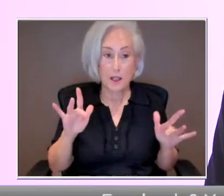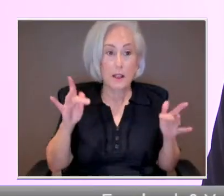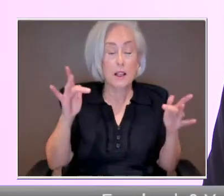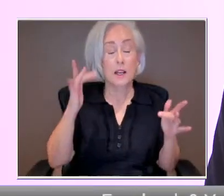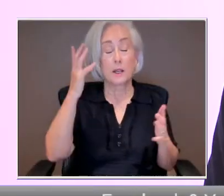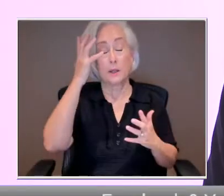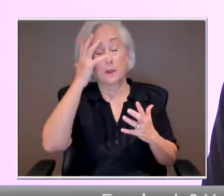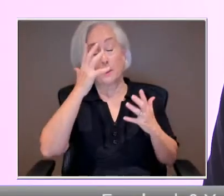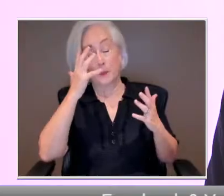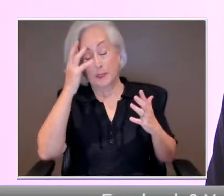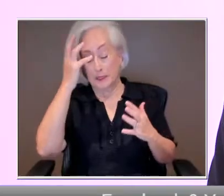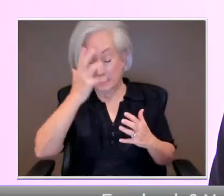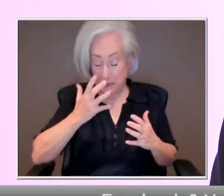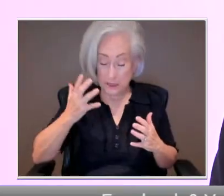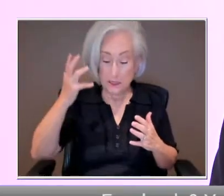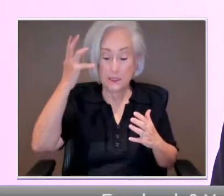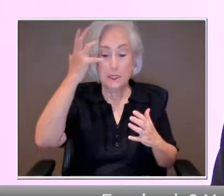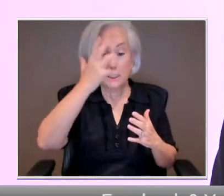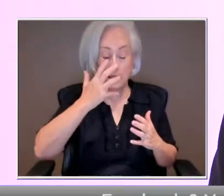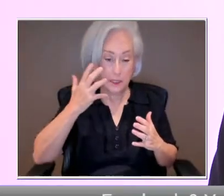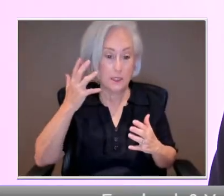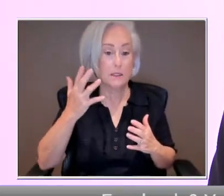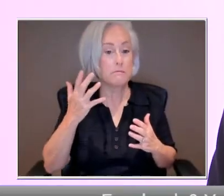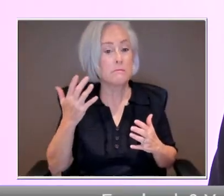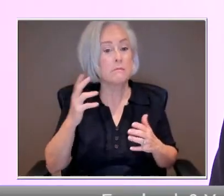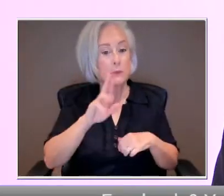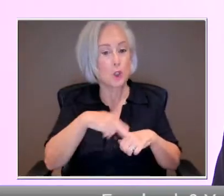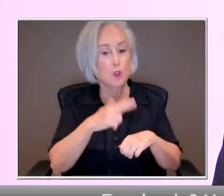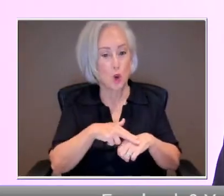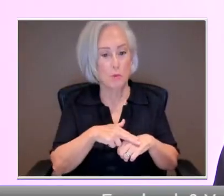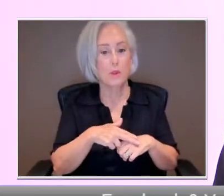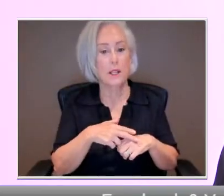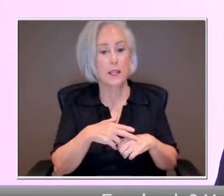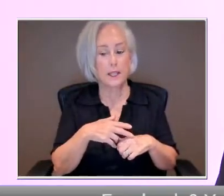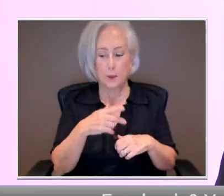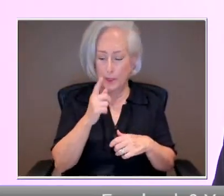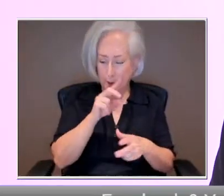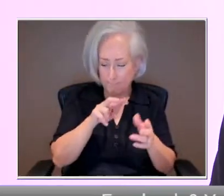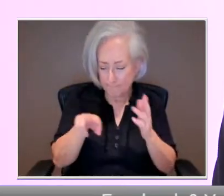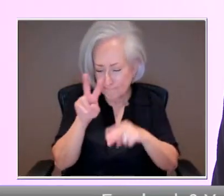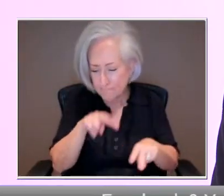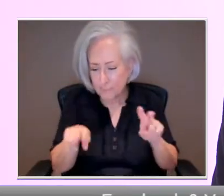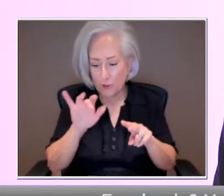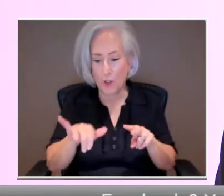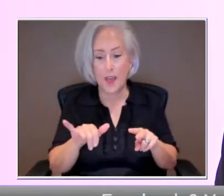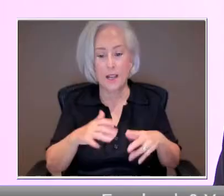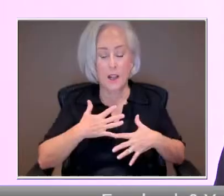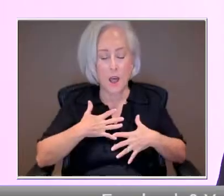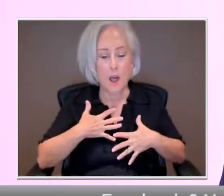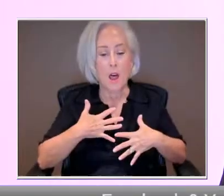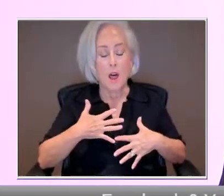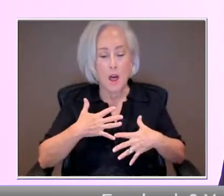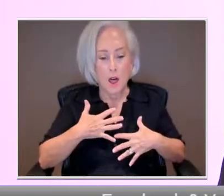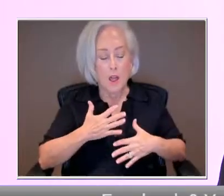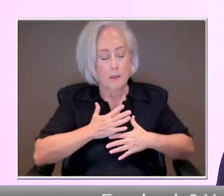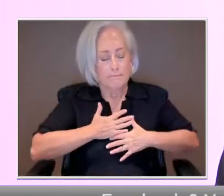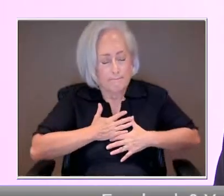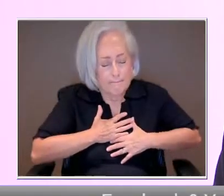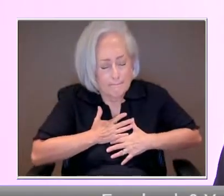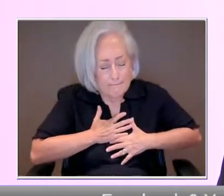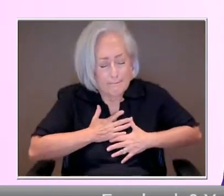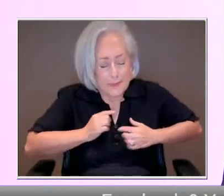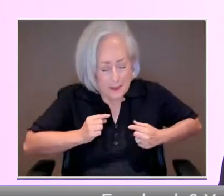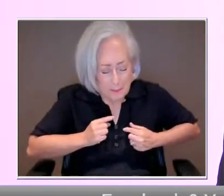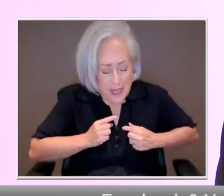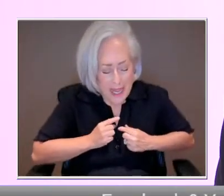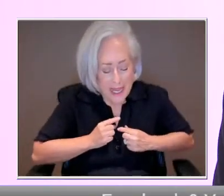dizzy. We usually like to look out for any of the red flag symptoms, so shortness of breath, chest pain, you know, severe lightheadedness, feeling